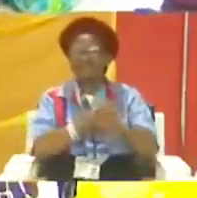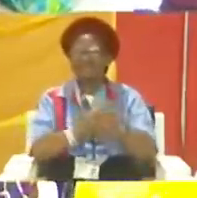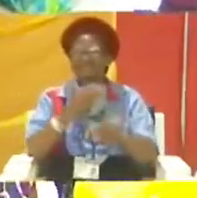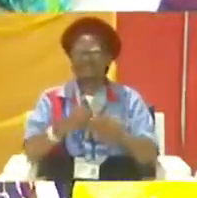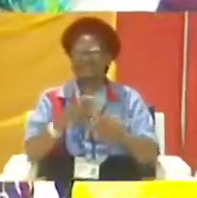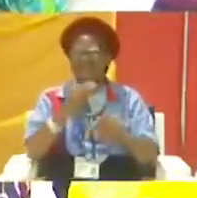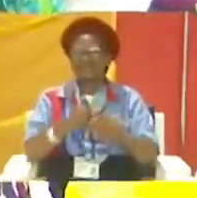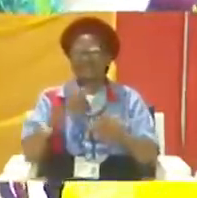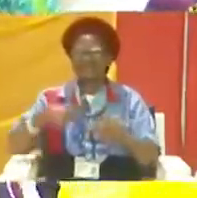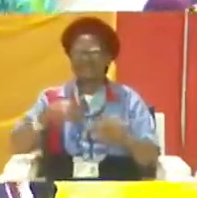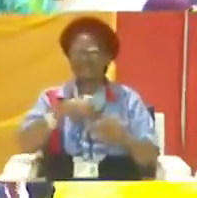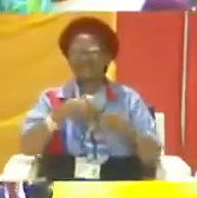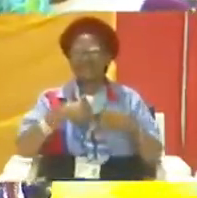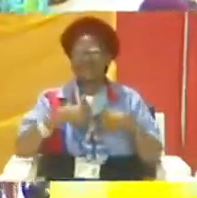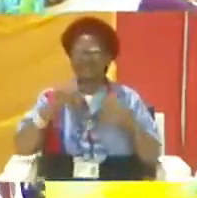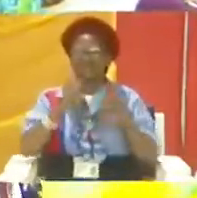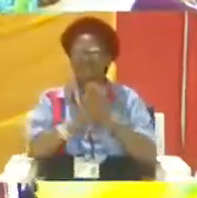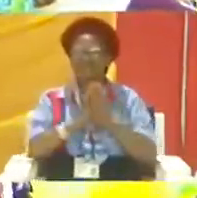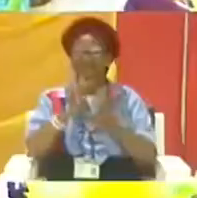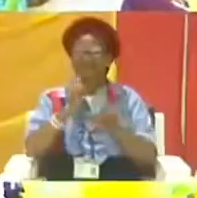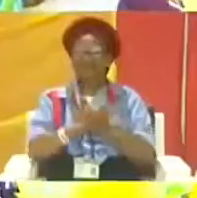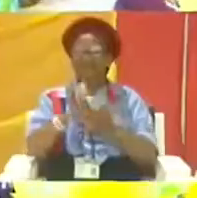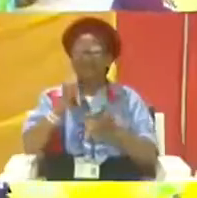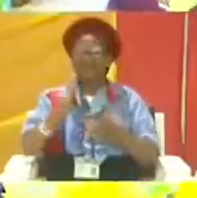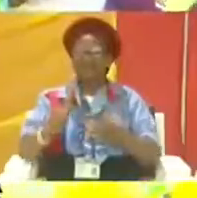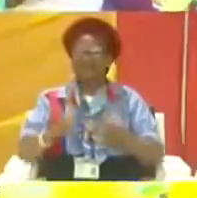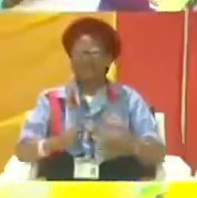prayed. Amen. Amen.